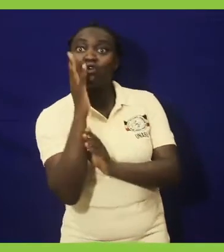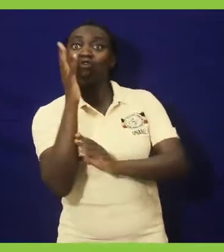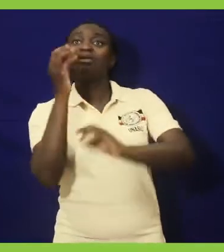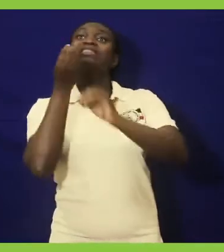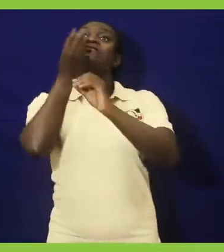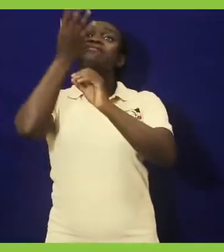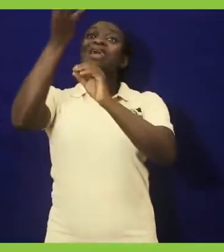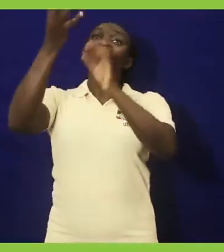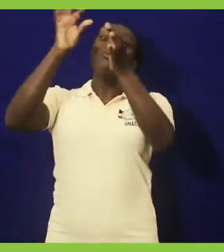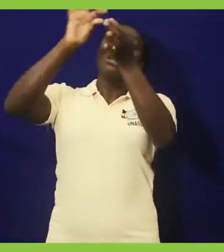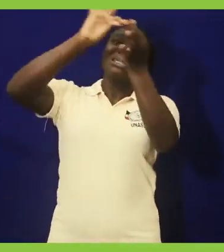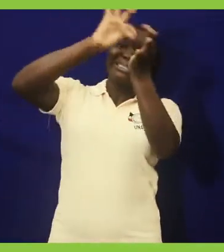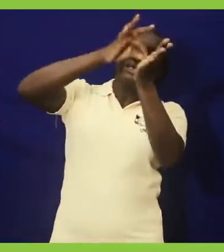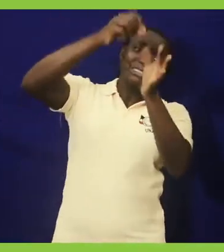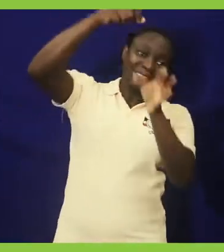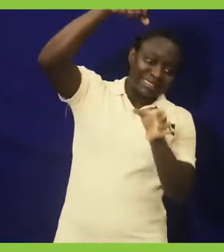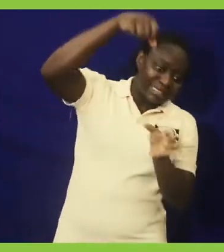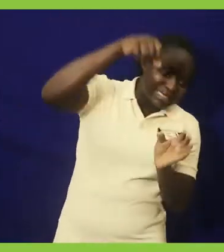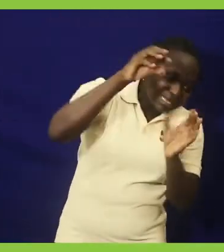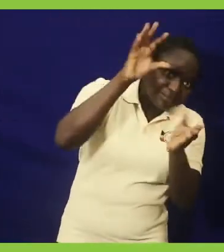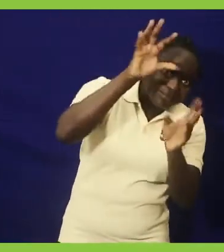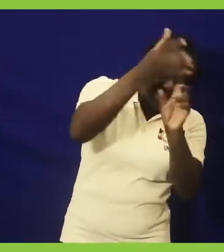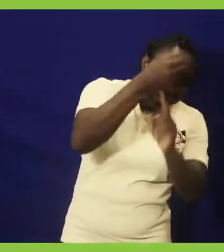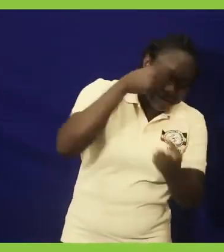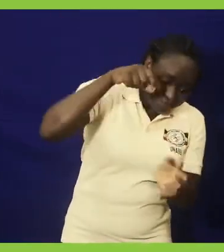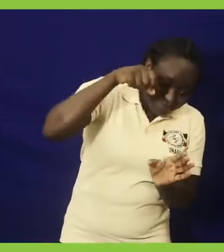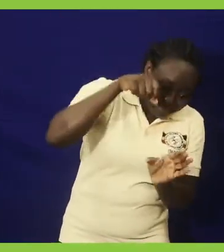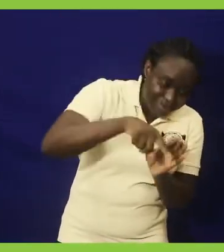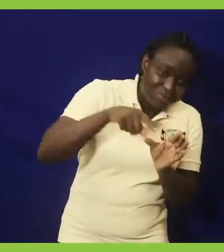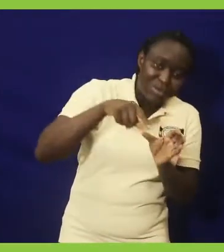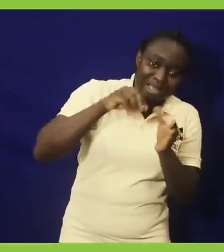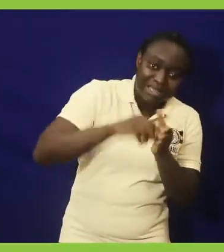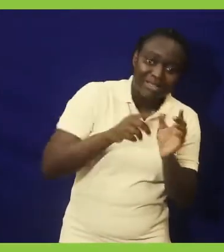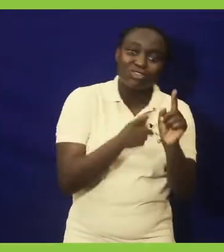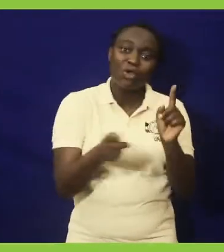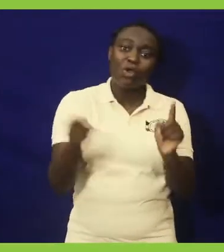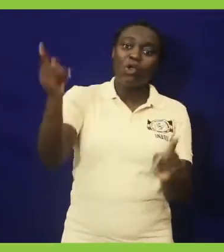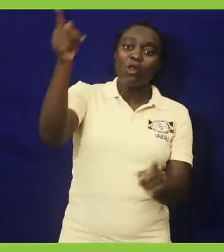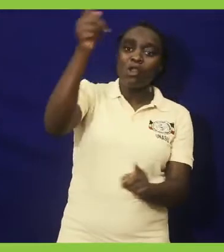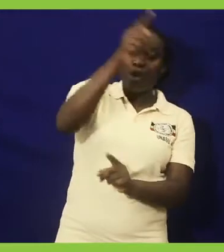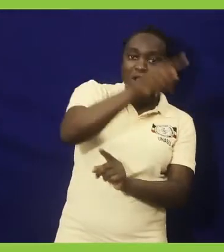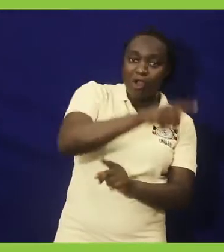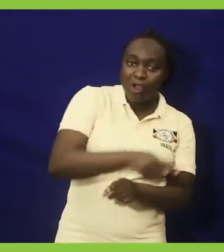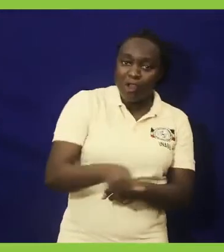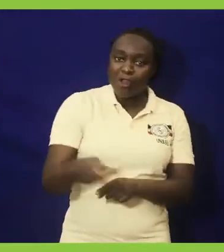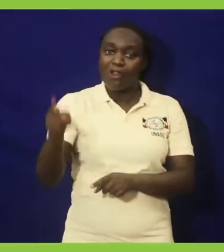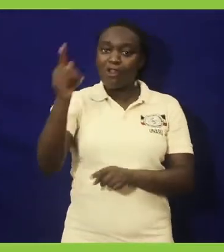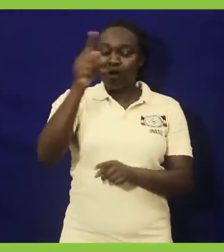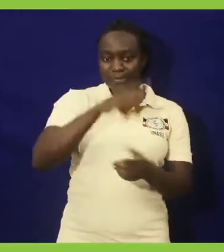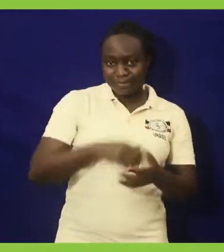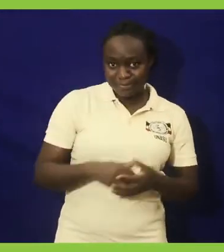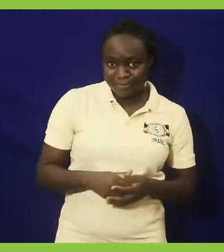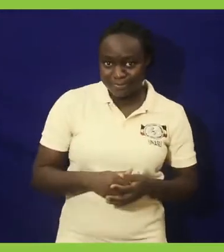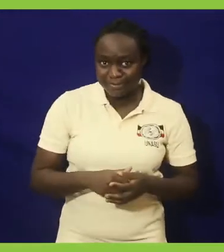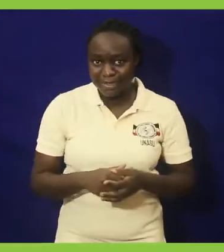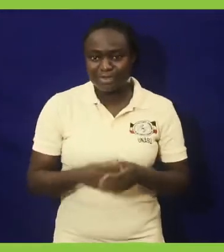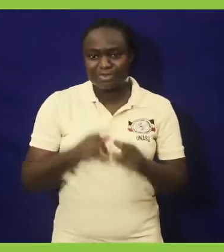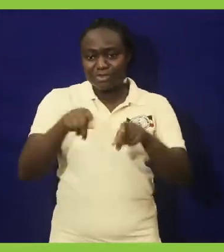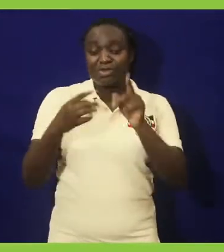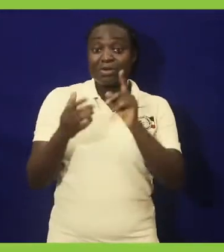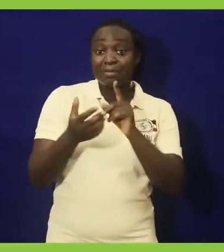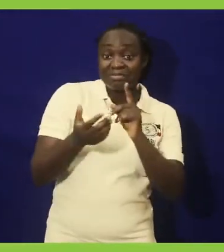we get these other benefits of the from the plants and the